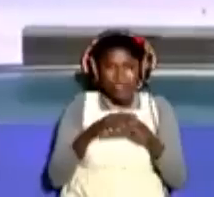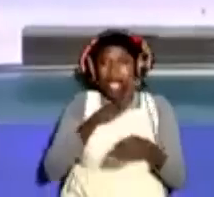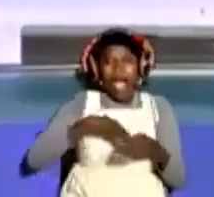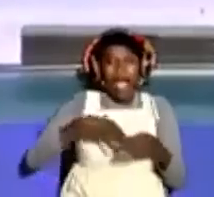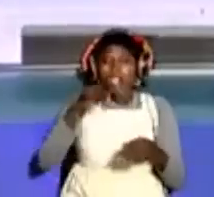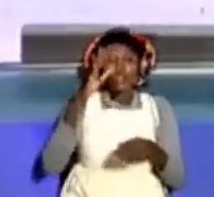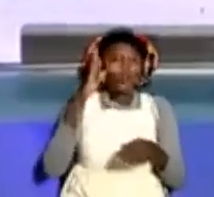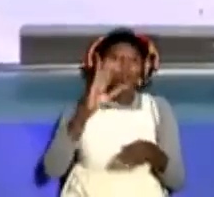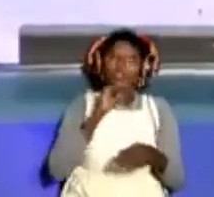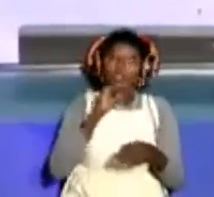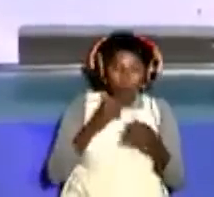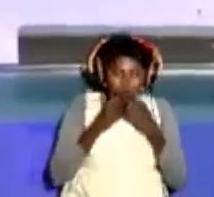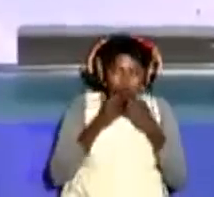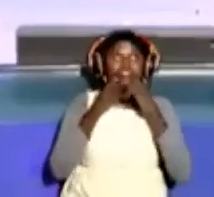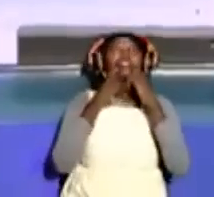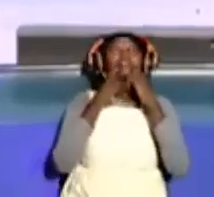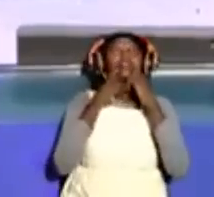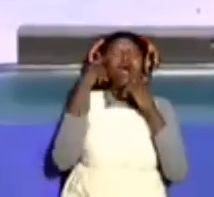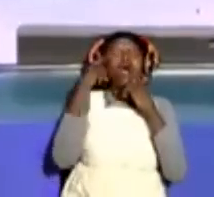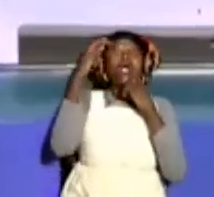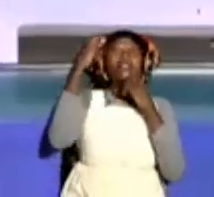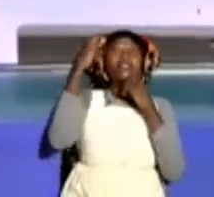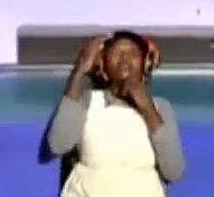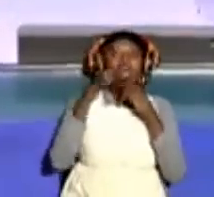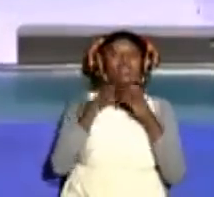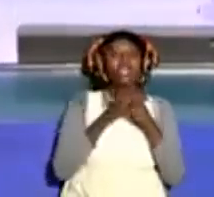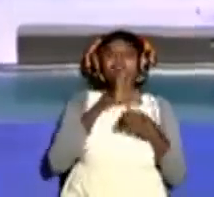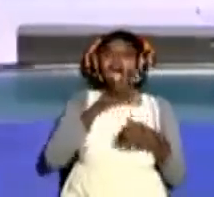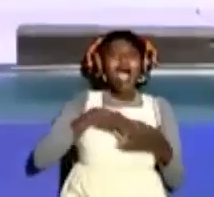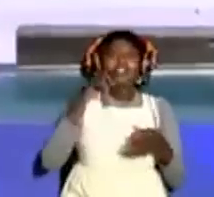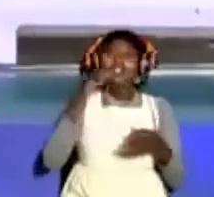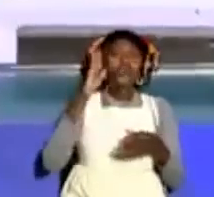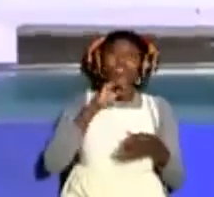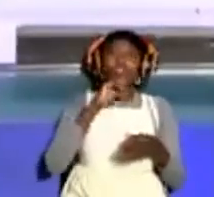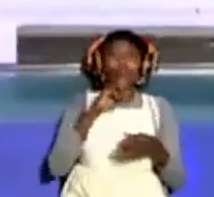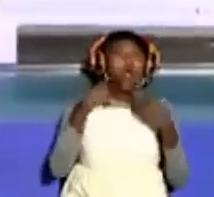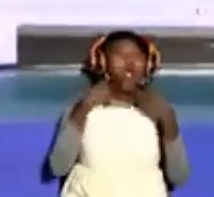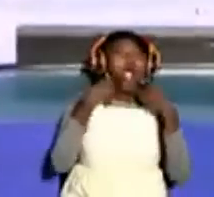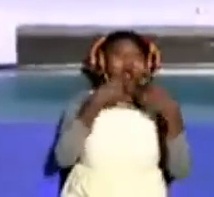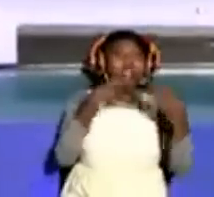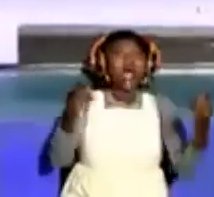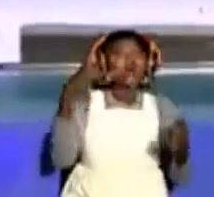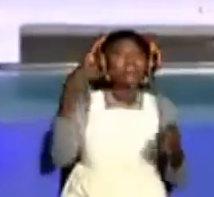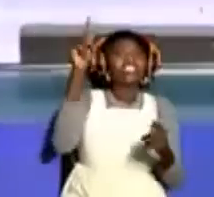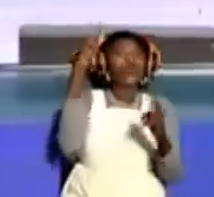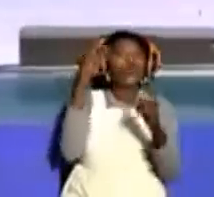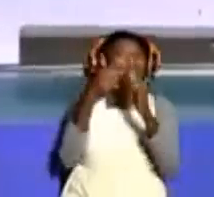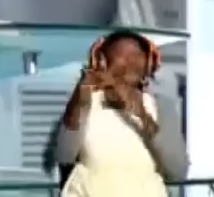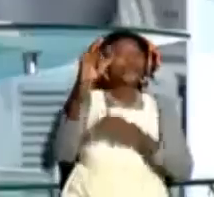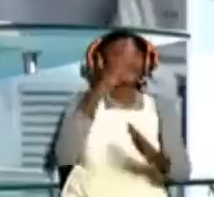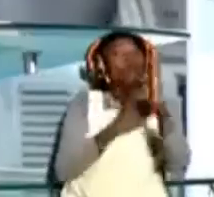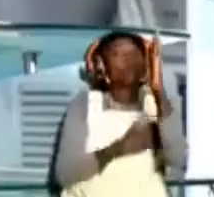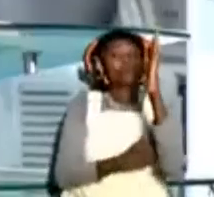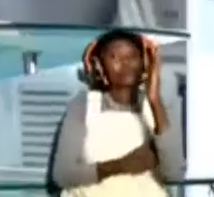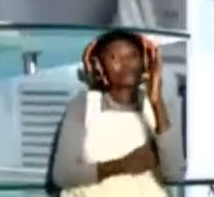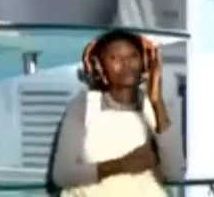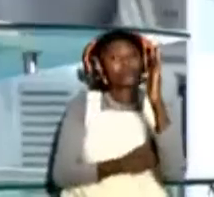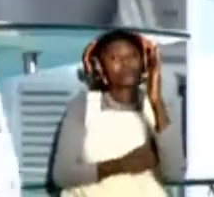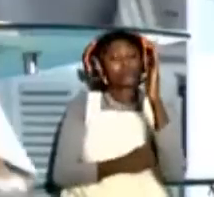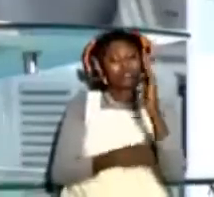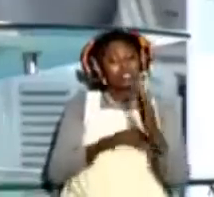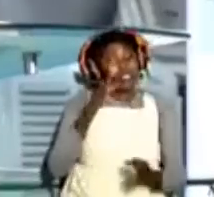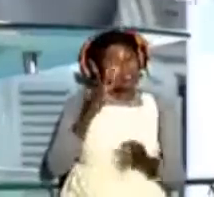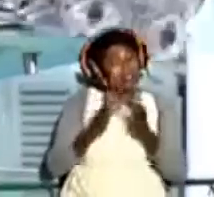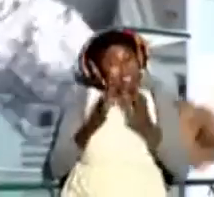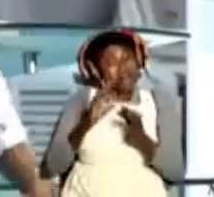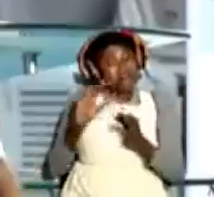And you will not be able to lift up your eyes and be able to declare the oracles of God.